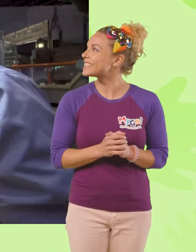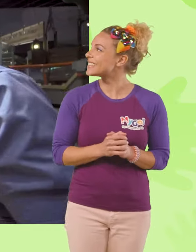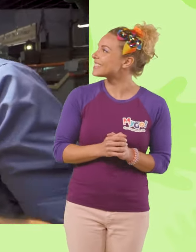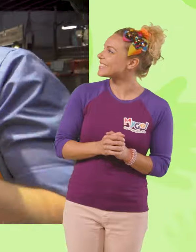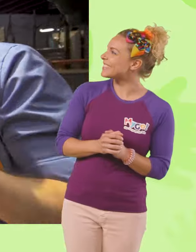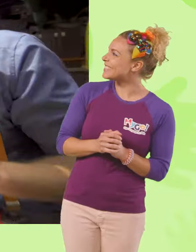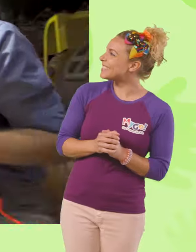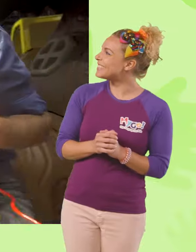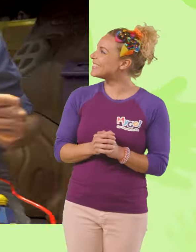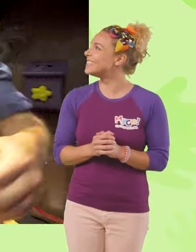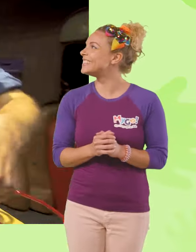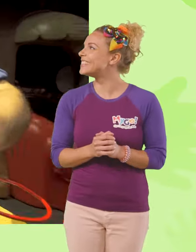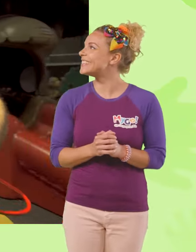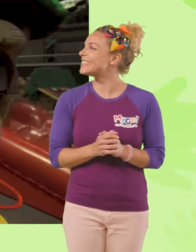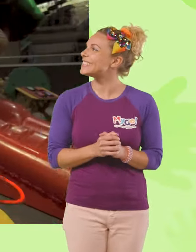Whoa!